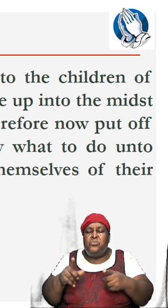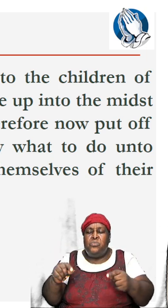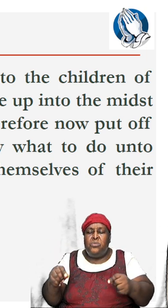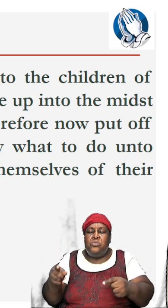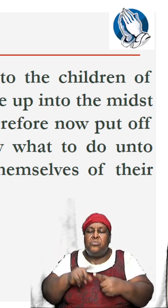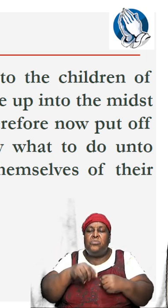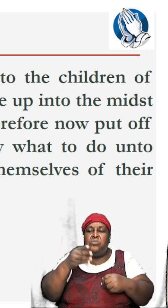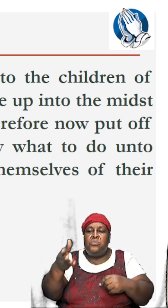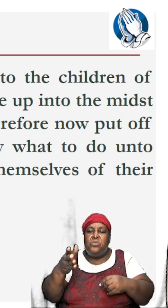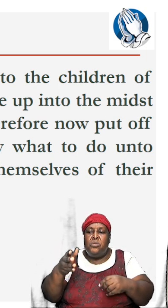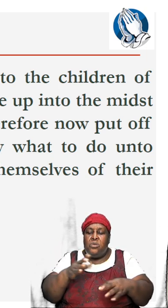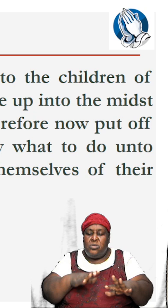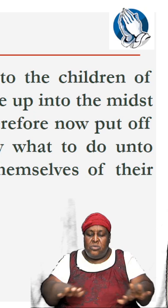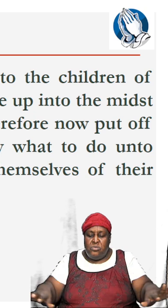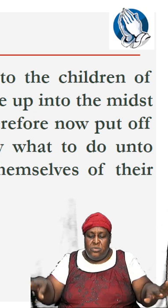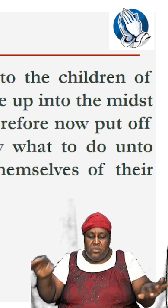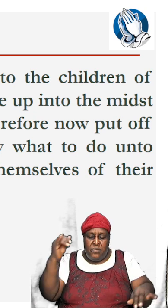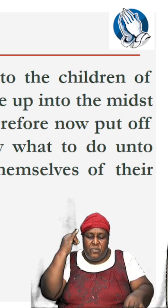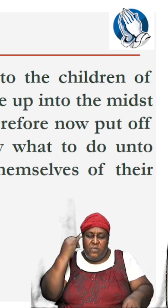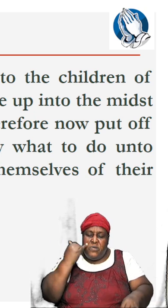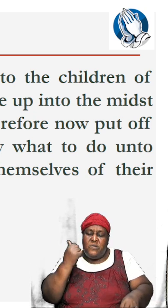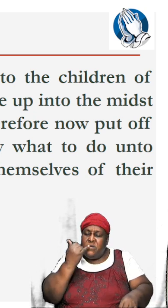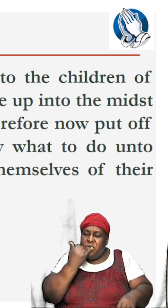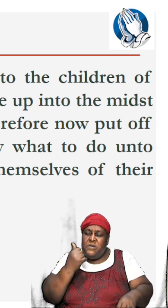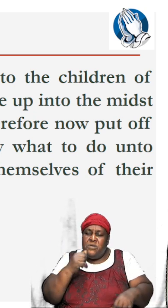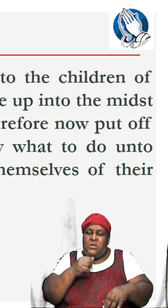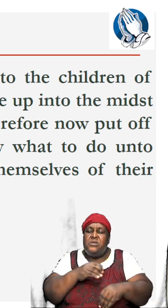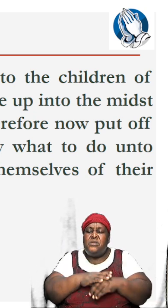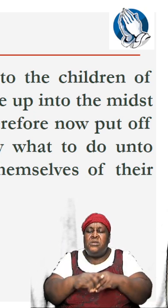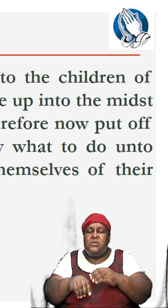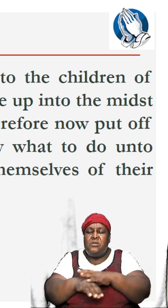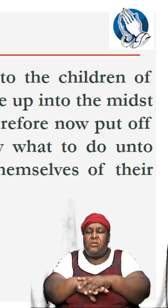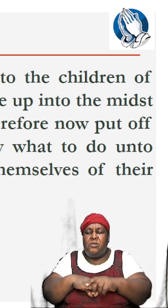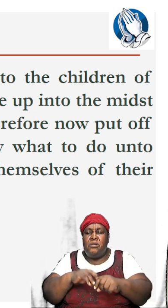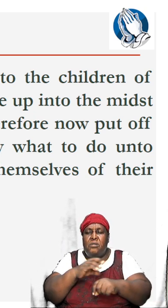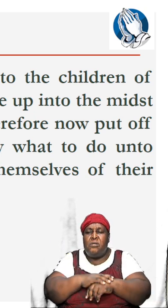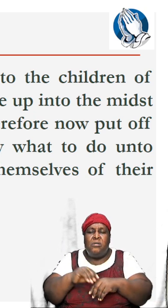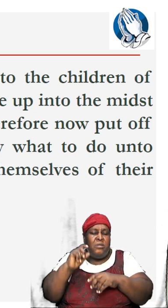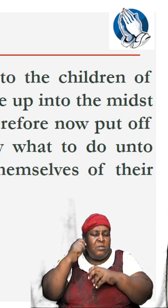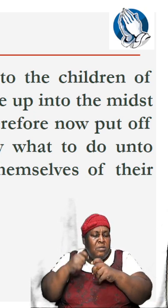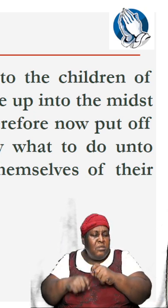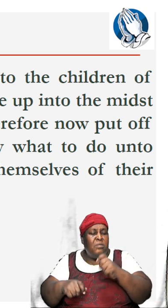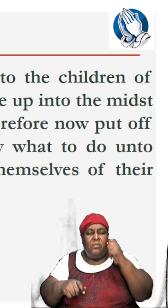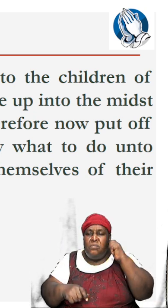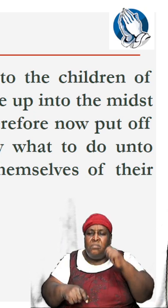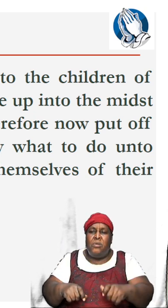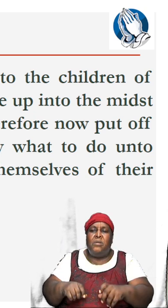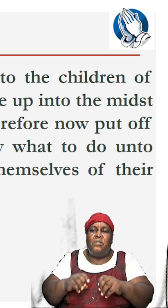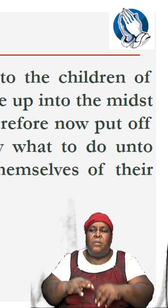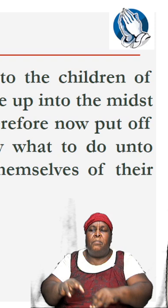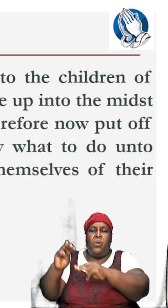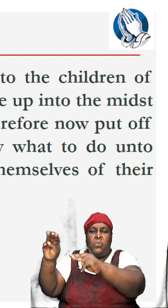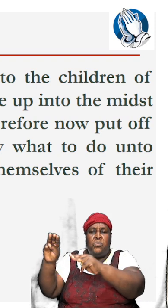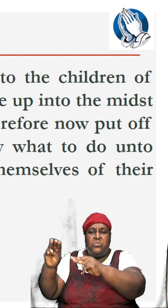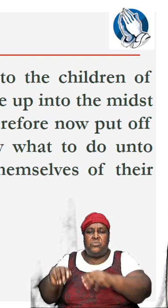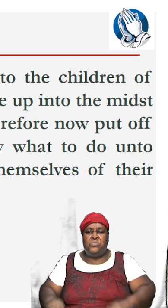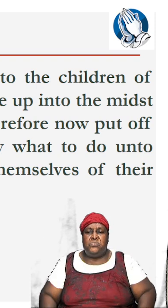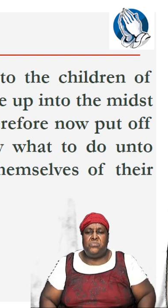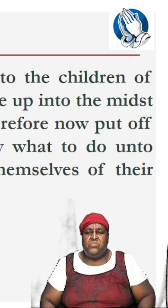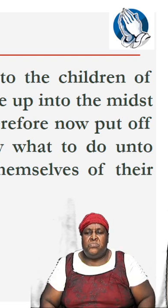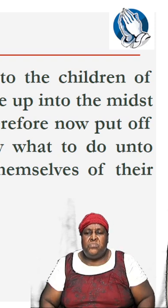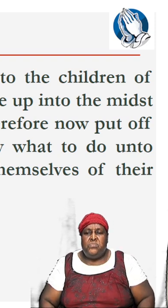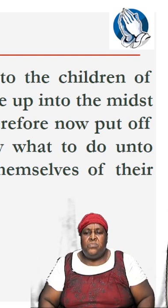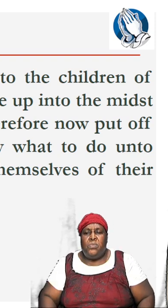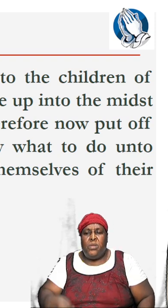And the children of Israel stripped themselves of their ornaments by the Mount Horeb." They will jump to verse 12